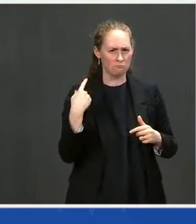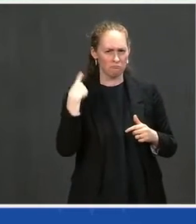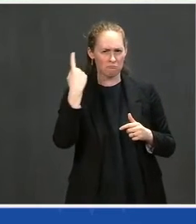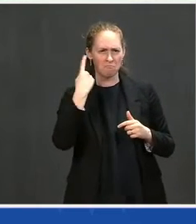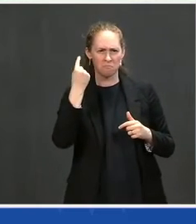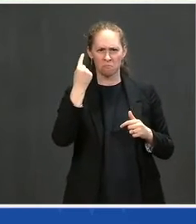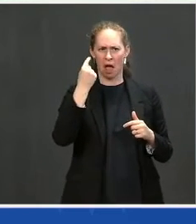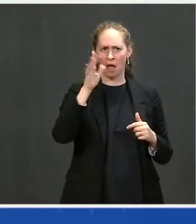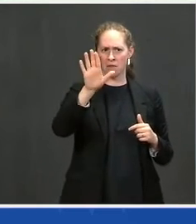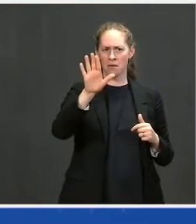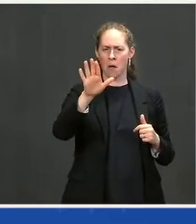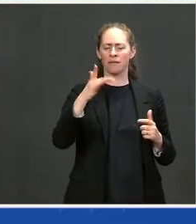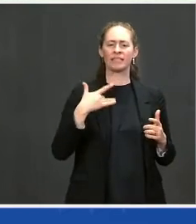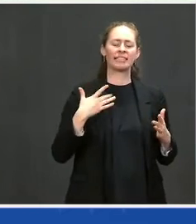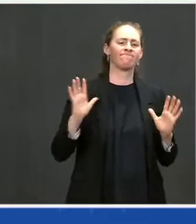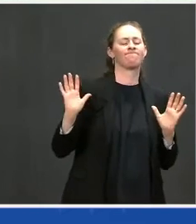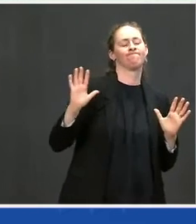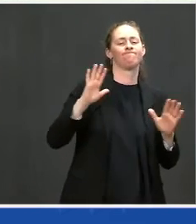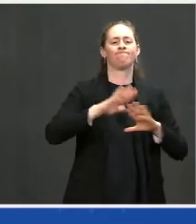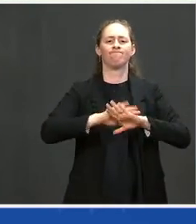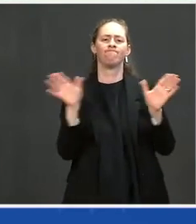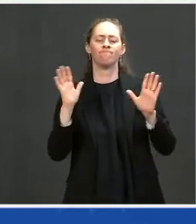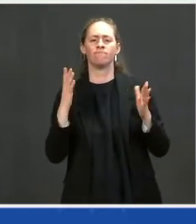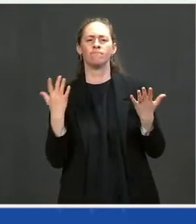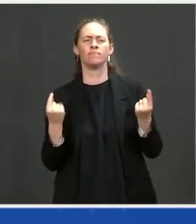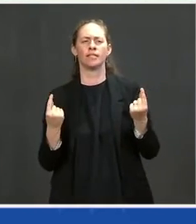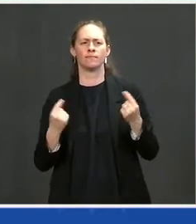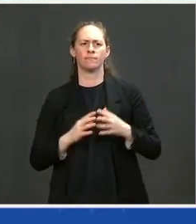Let me say that, number one,